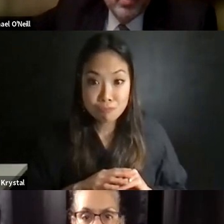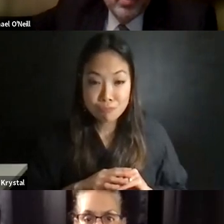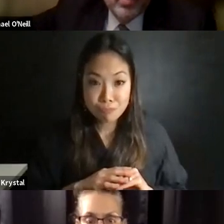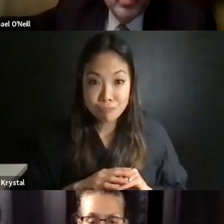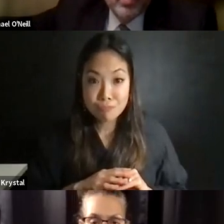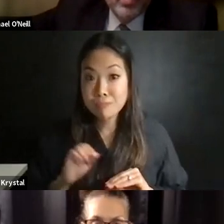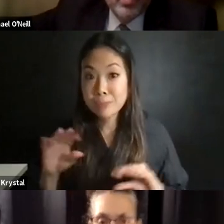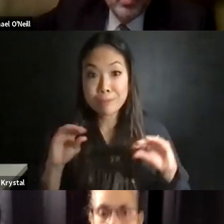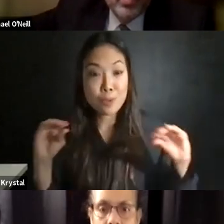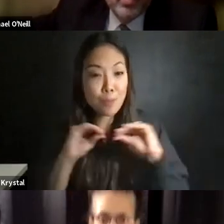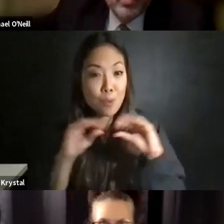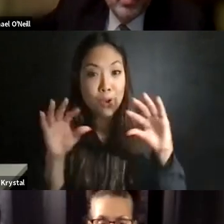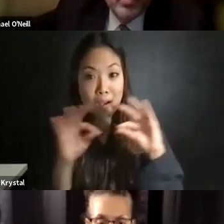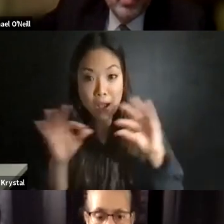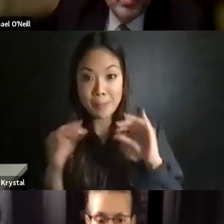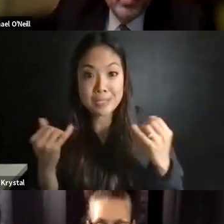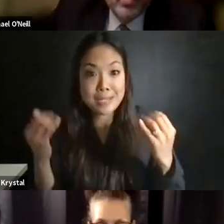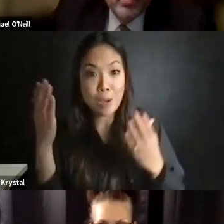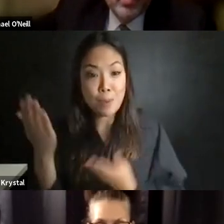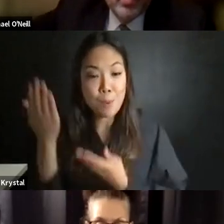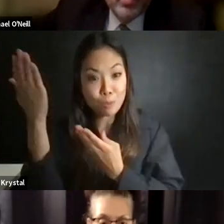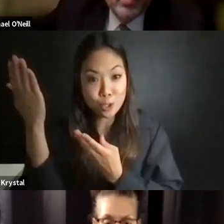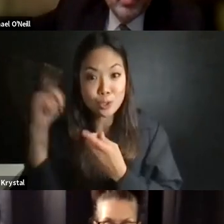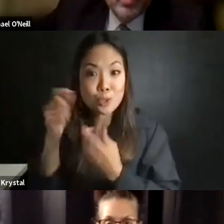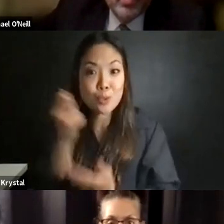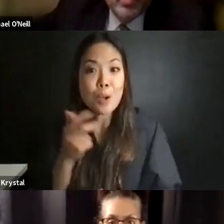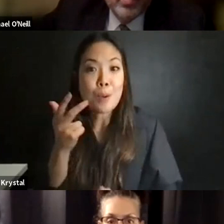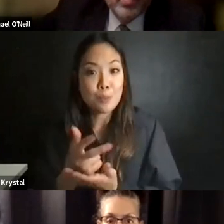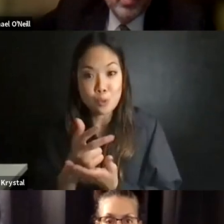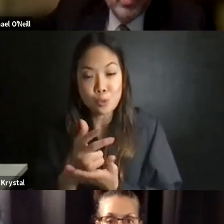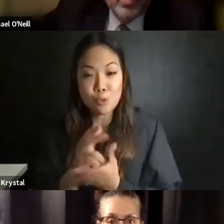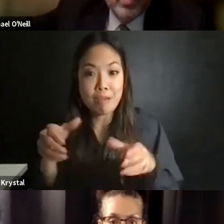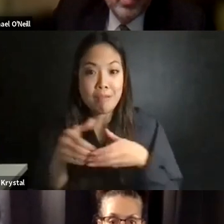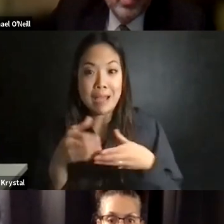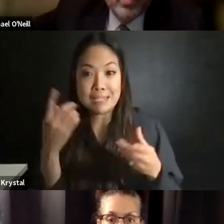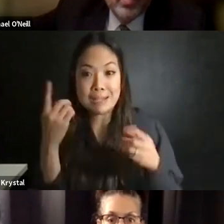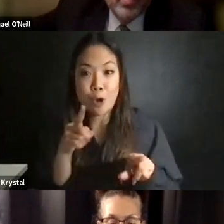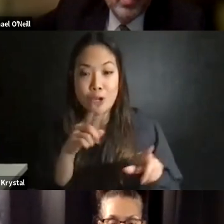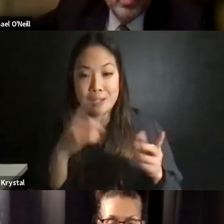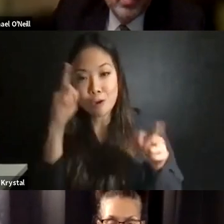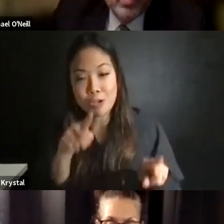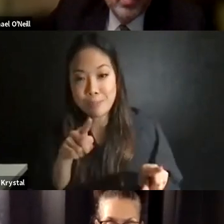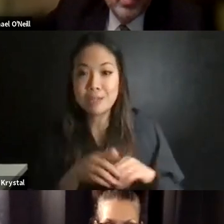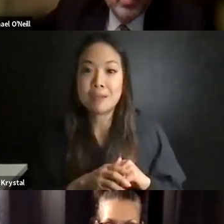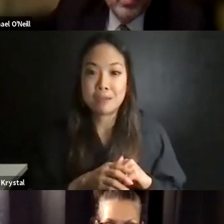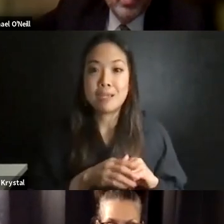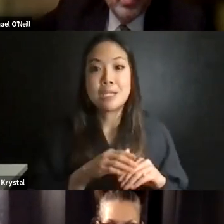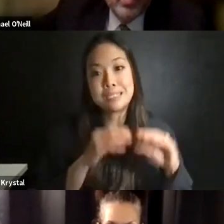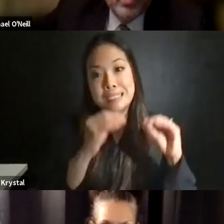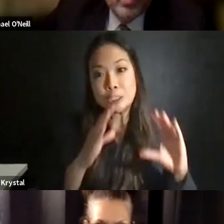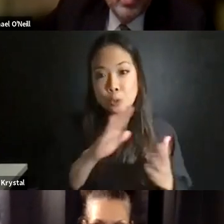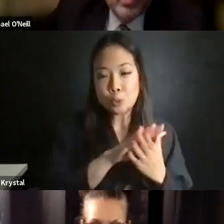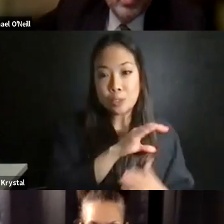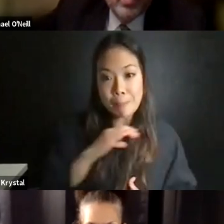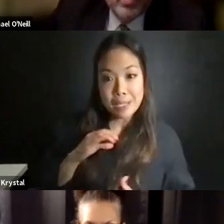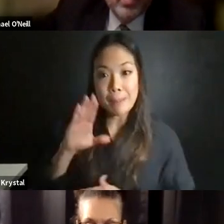if there are no comments i'll entertain a motion to approve the collective bargaining agreement between the boston teach school committee and the boston